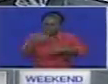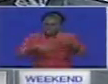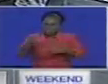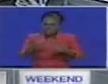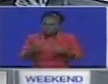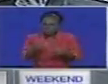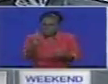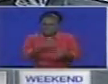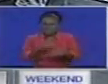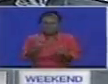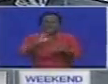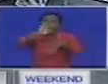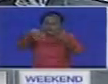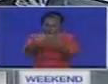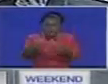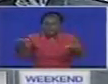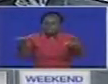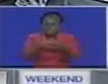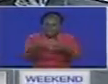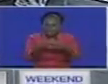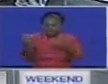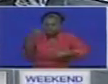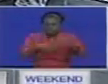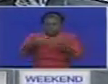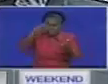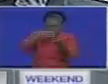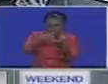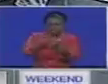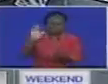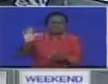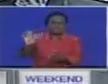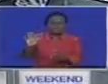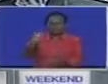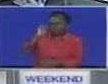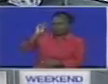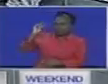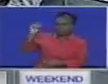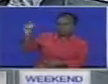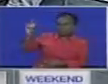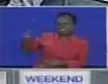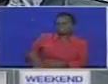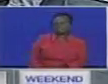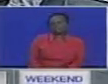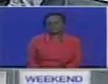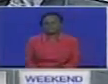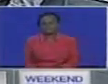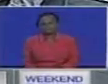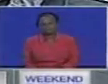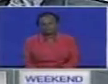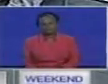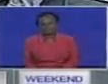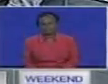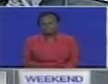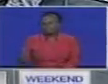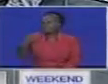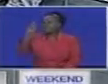time? All our members do. Okay, including him. Well, thank you. Let's listen to the clip. Let's listen to the clip here on what